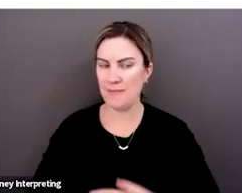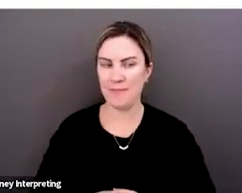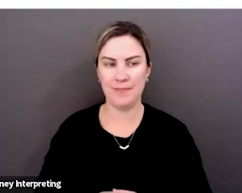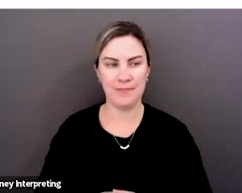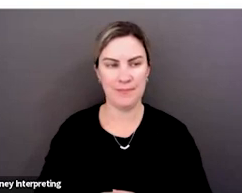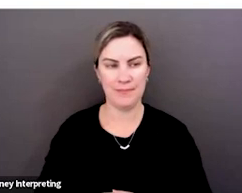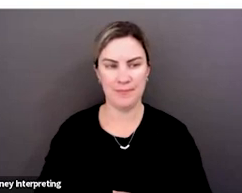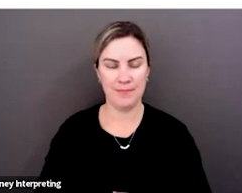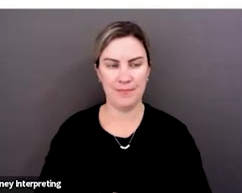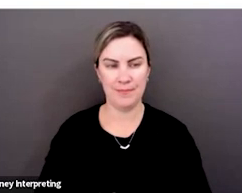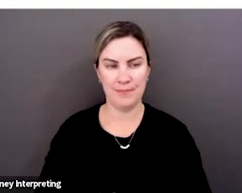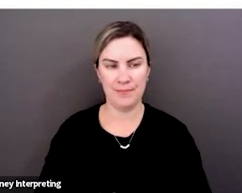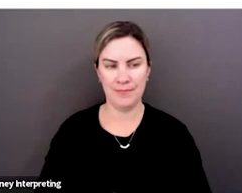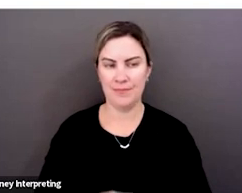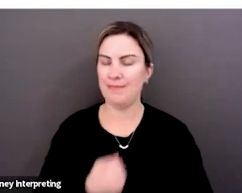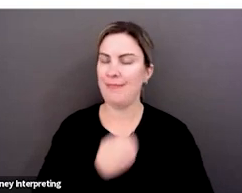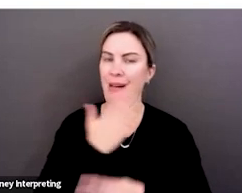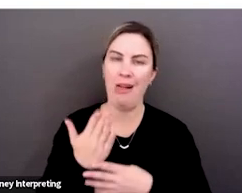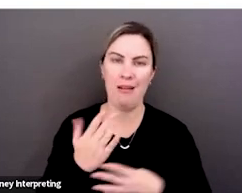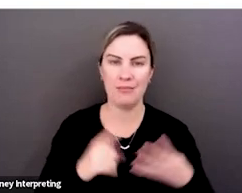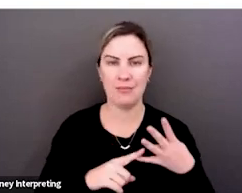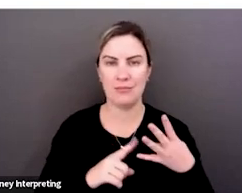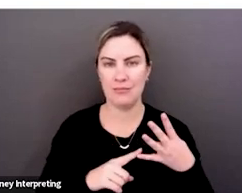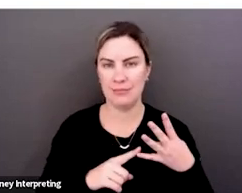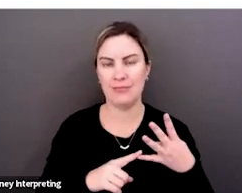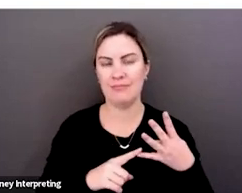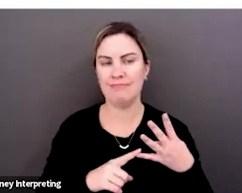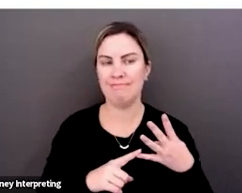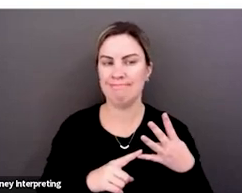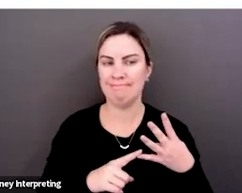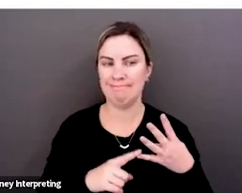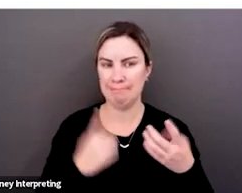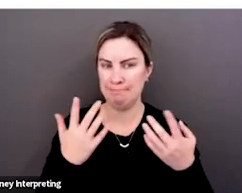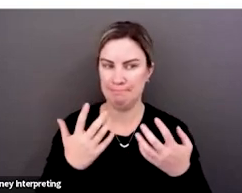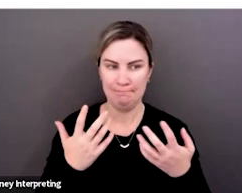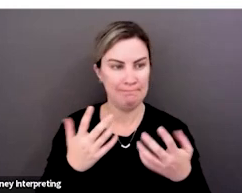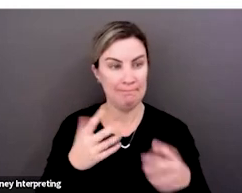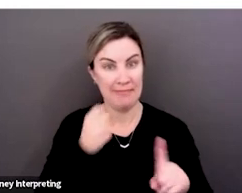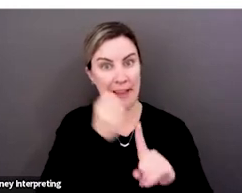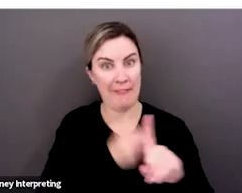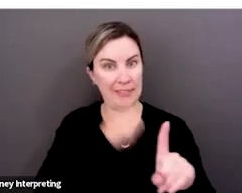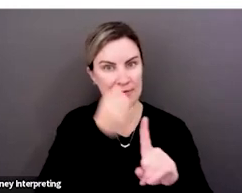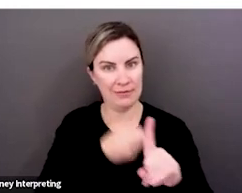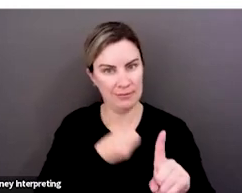And then the final step in working as an advocate as well.